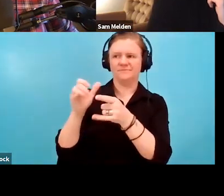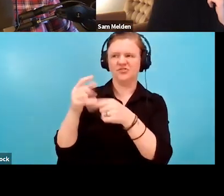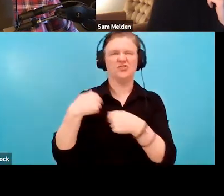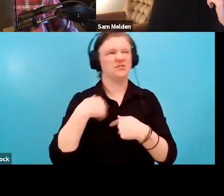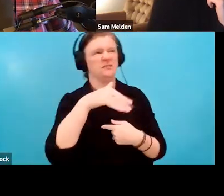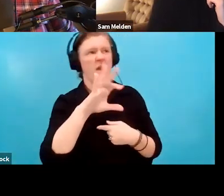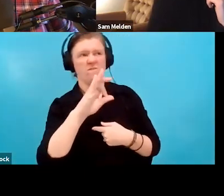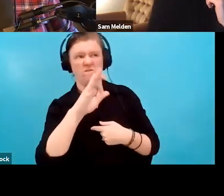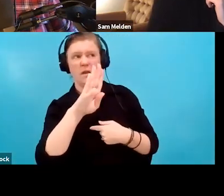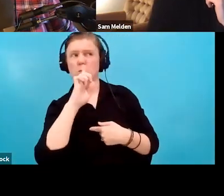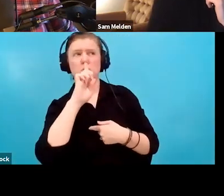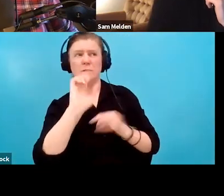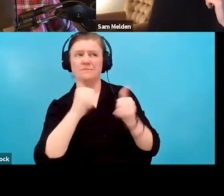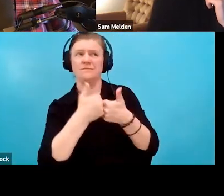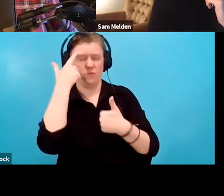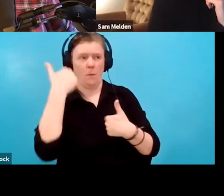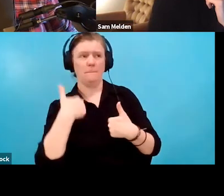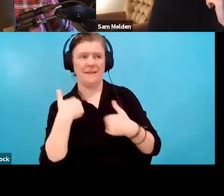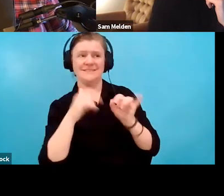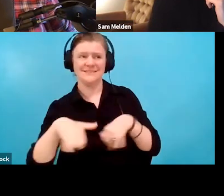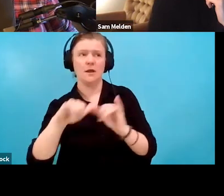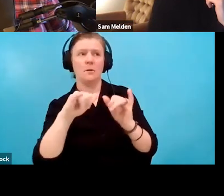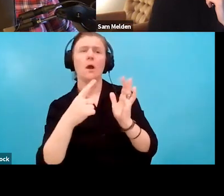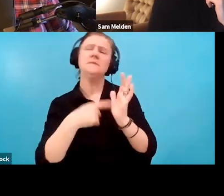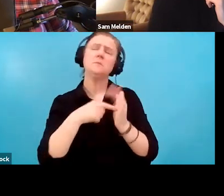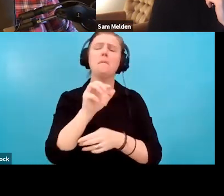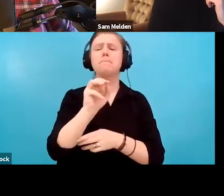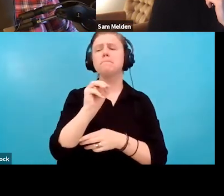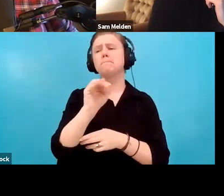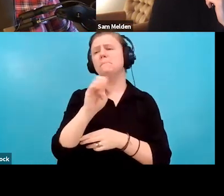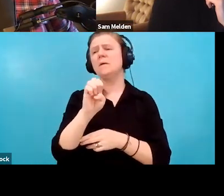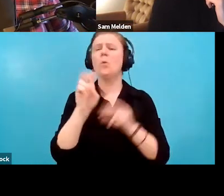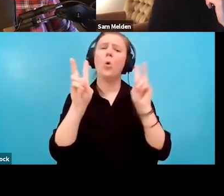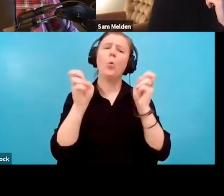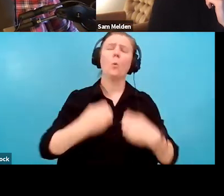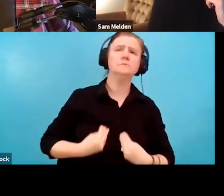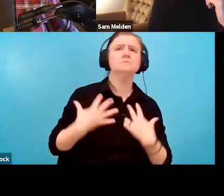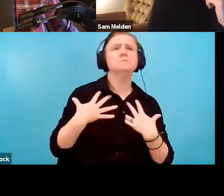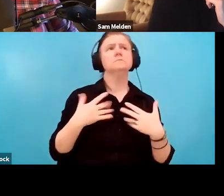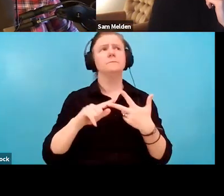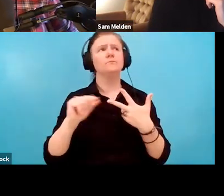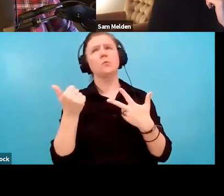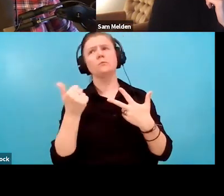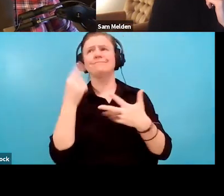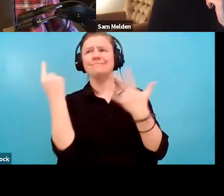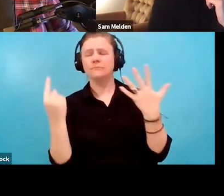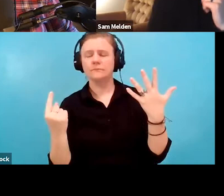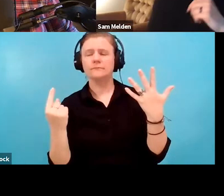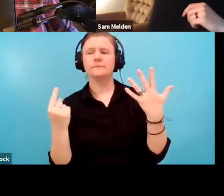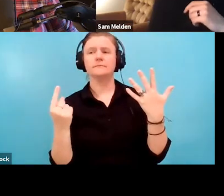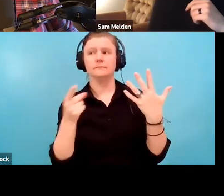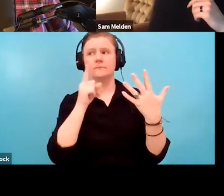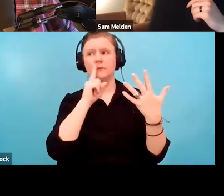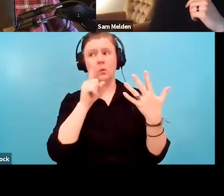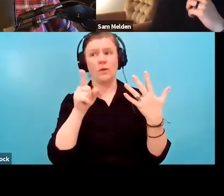is such a common phenomenon. Mm-hmm. Sometimes these are inspirational quotes, sometimes these are other things. But at the time, and this has changed